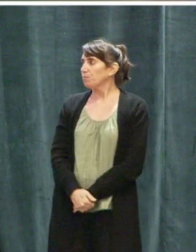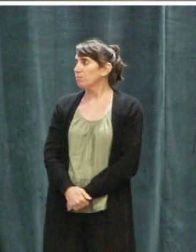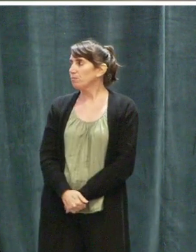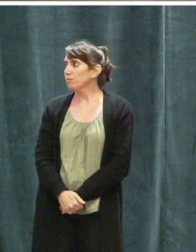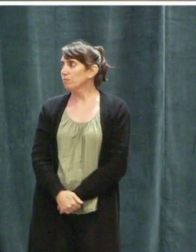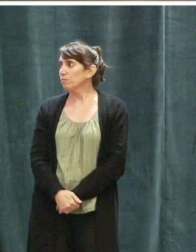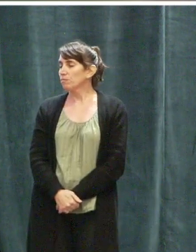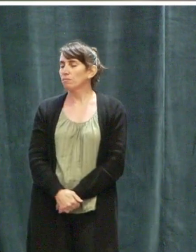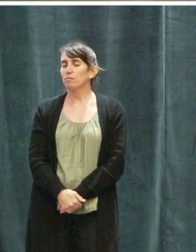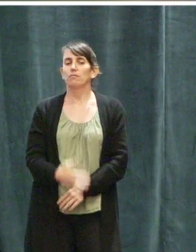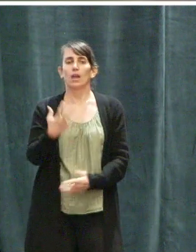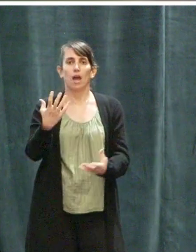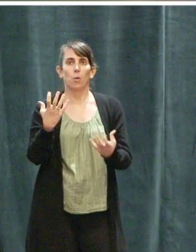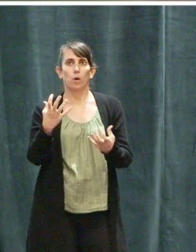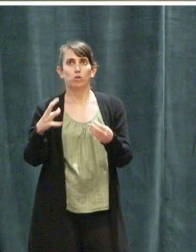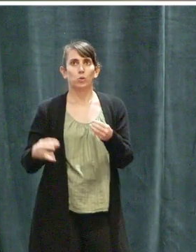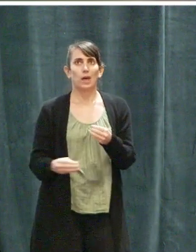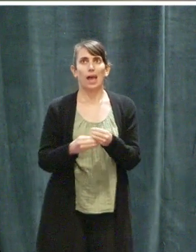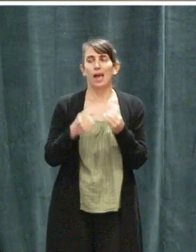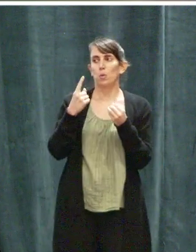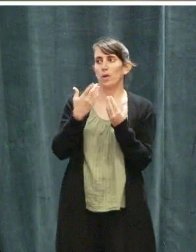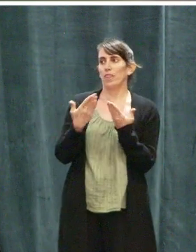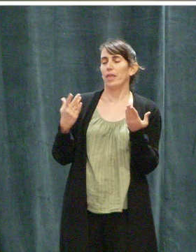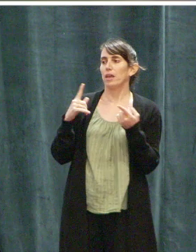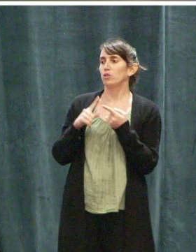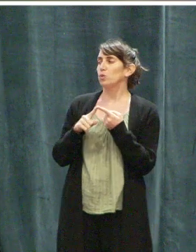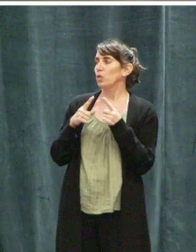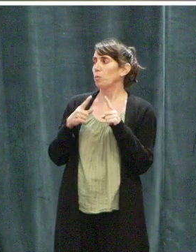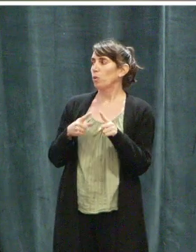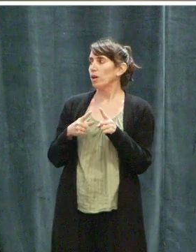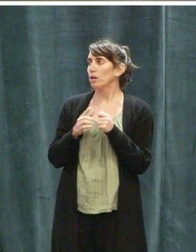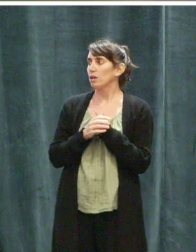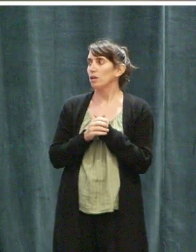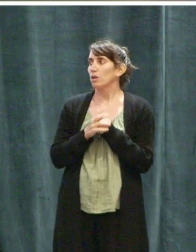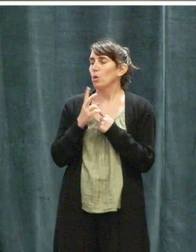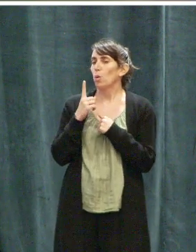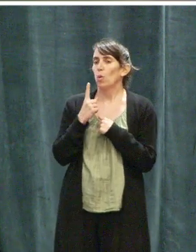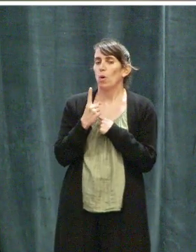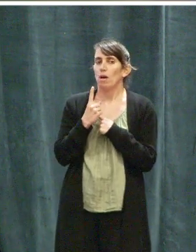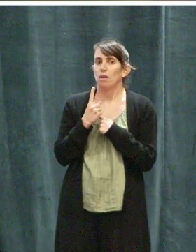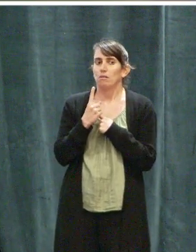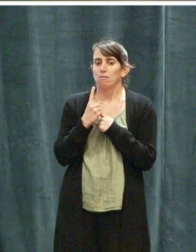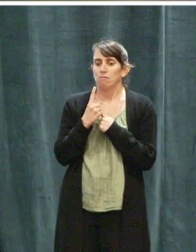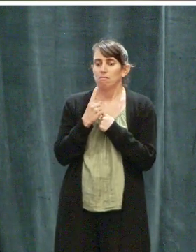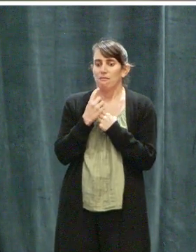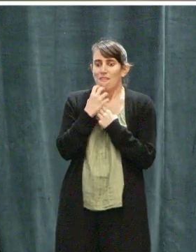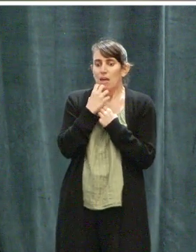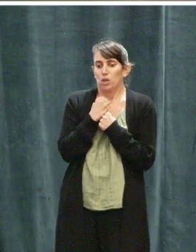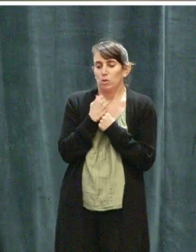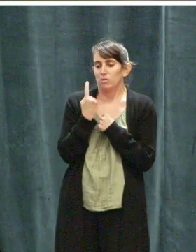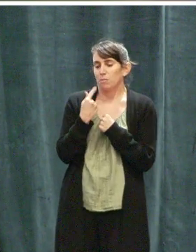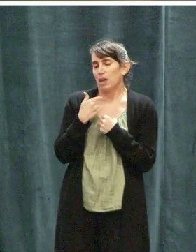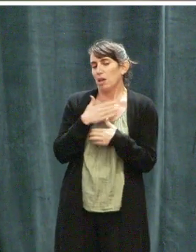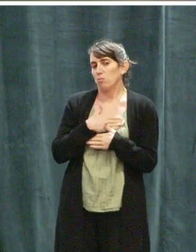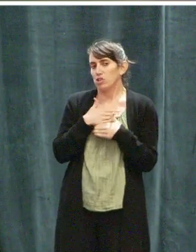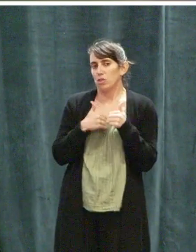want to add one thing to this point. And I think one of the values and one of the things I appreciate the most about this